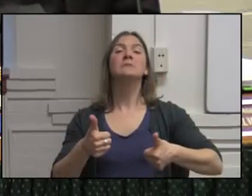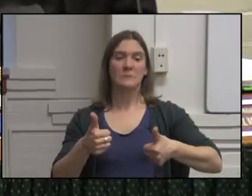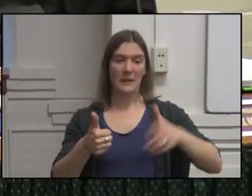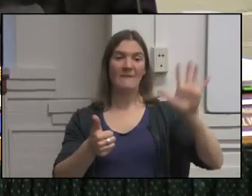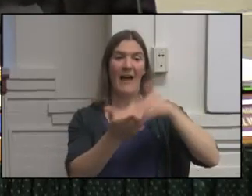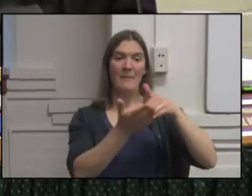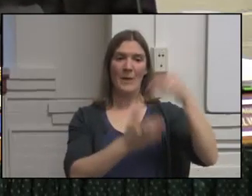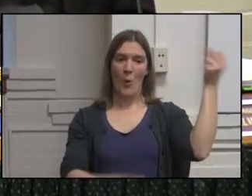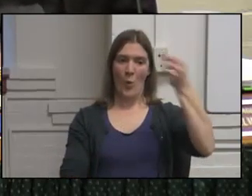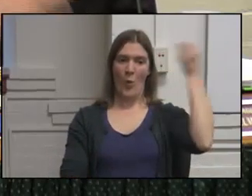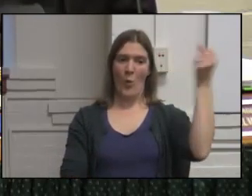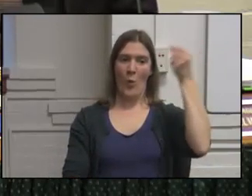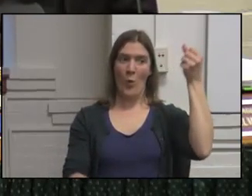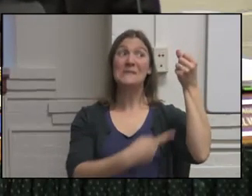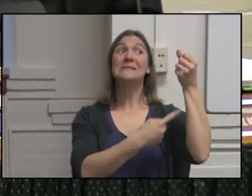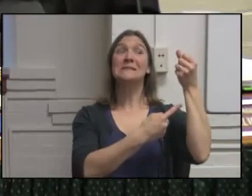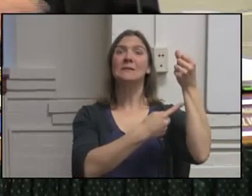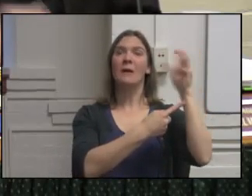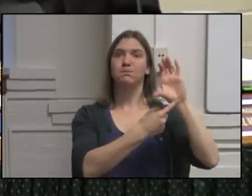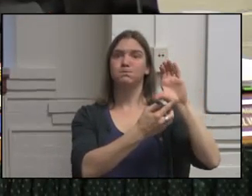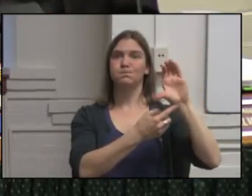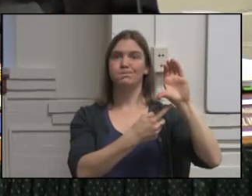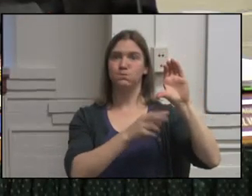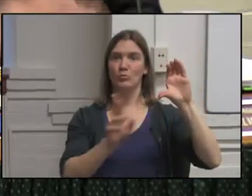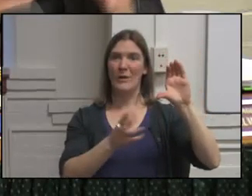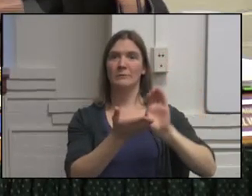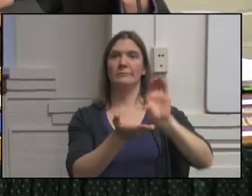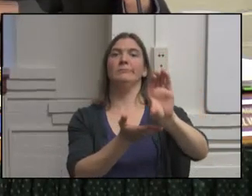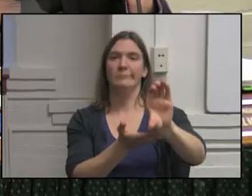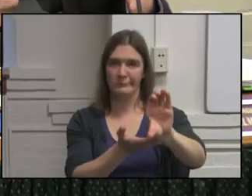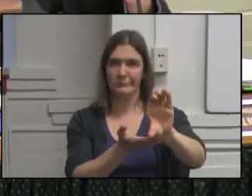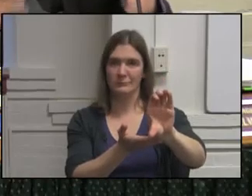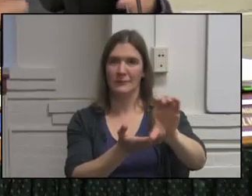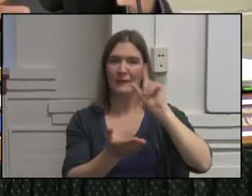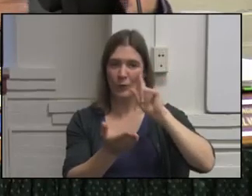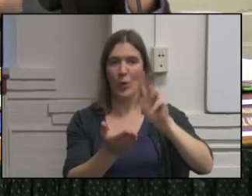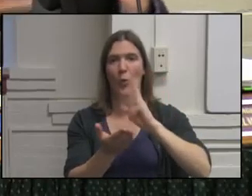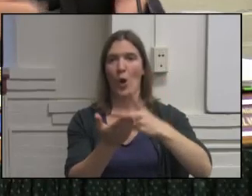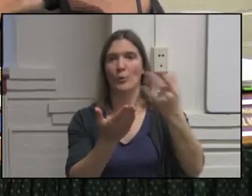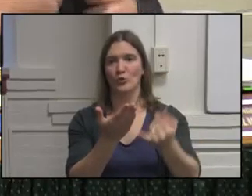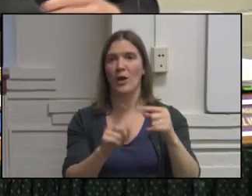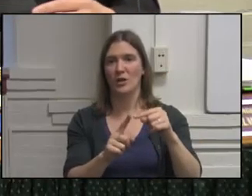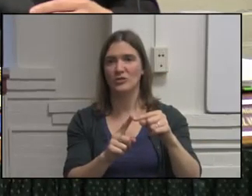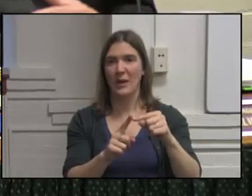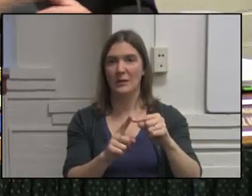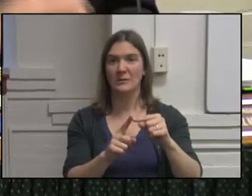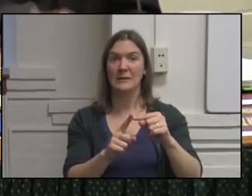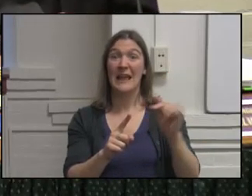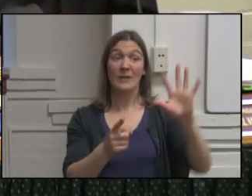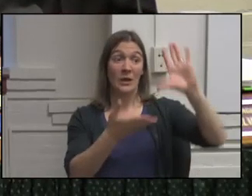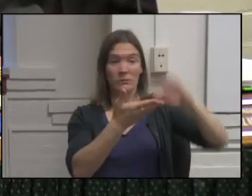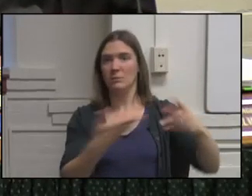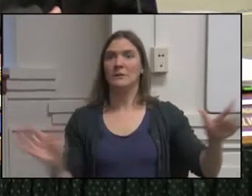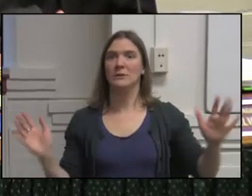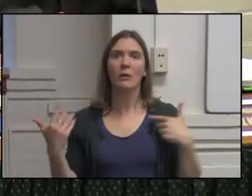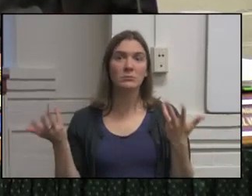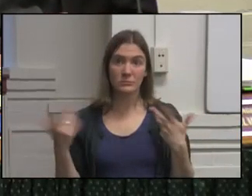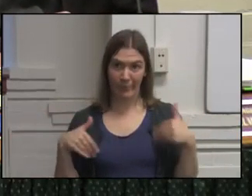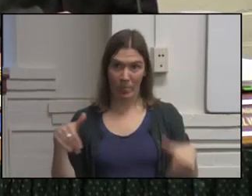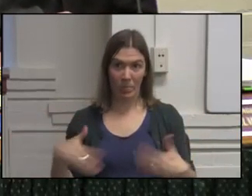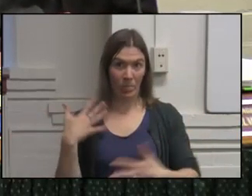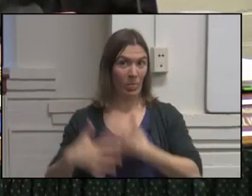$5 million balance so that we had a starting, a pool of cash to start from in paying for the